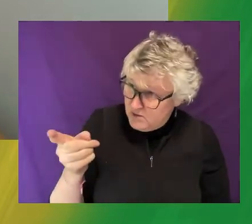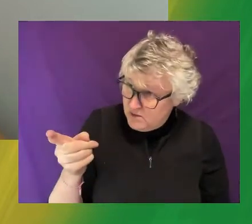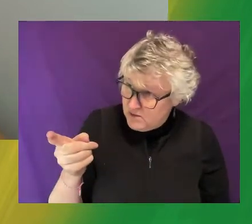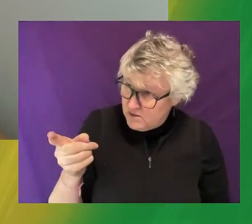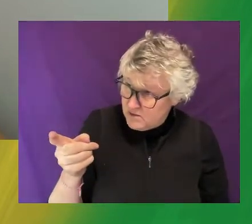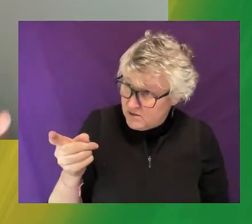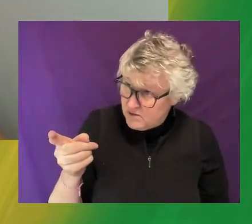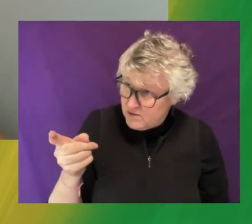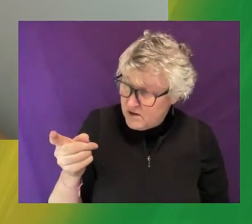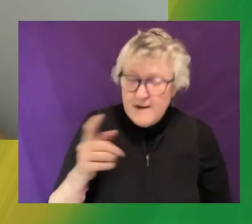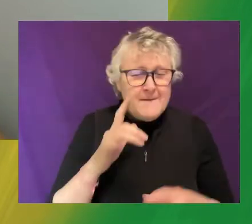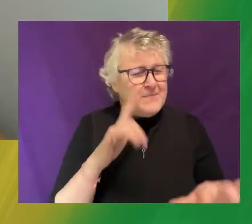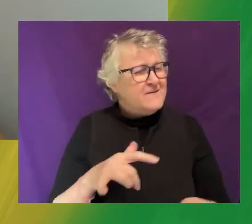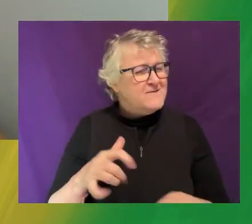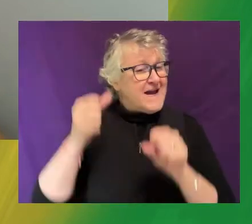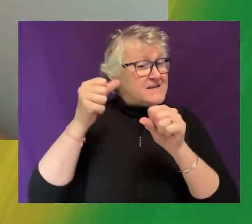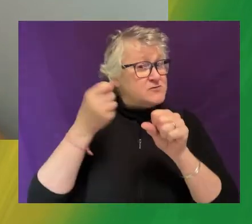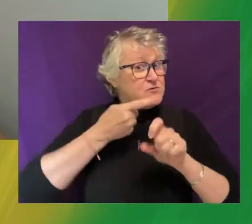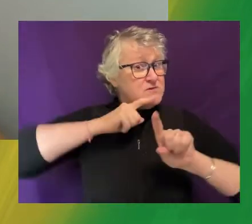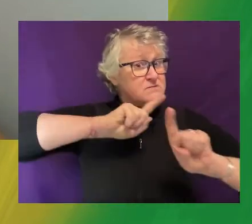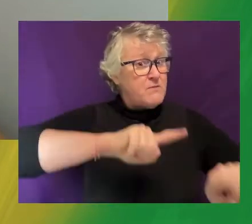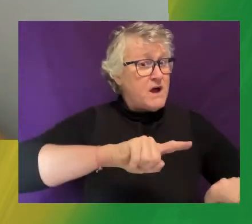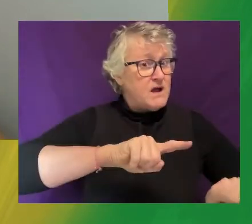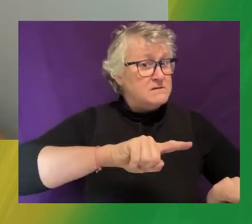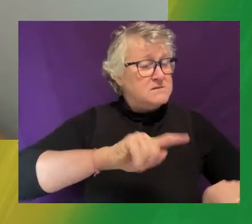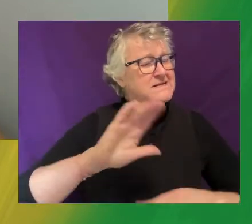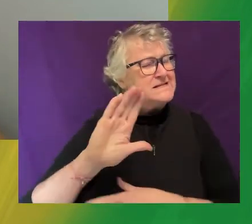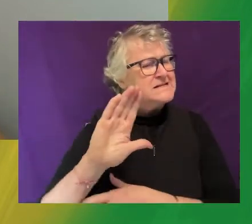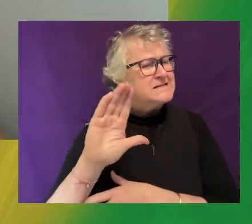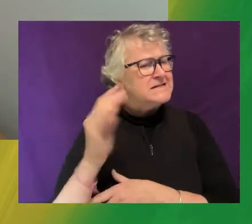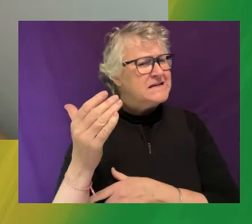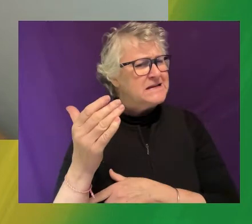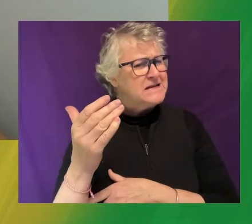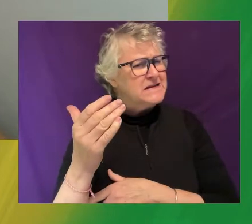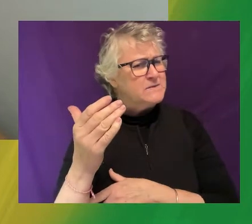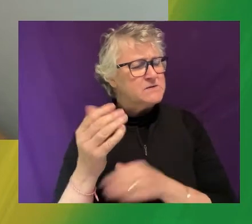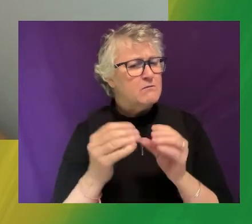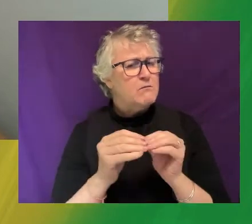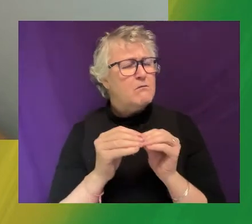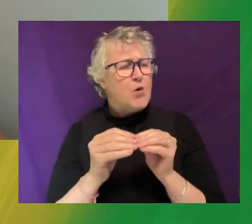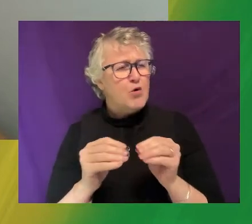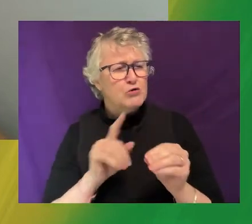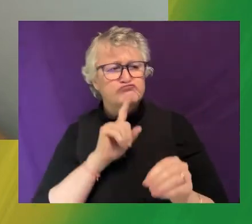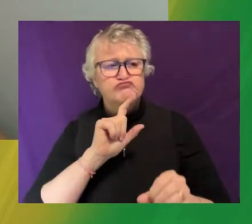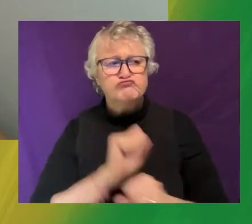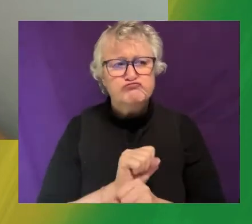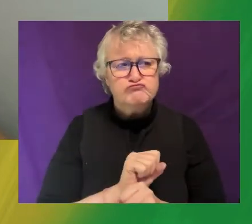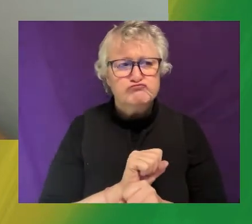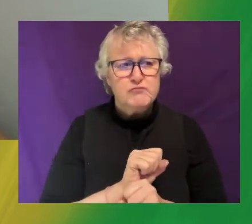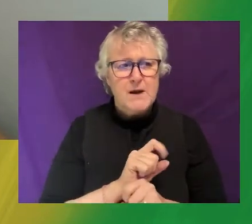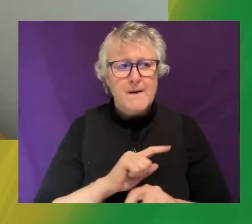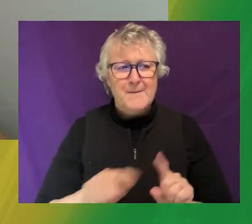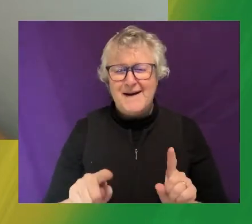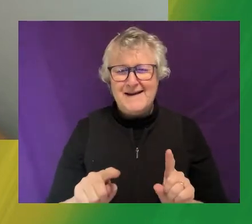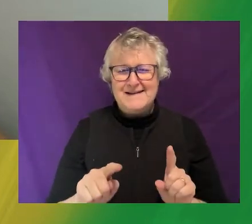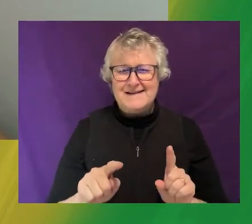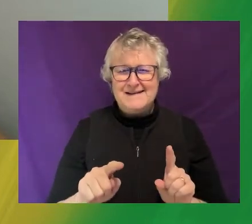more real it must seem. It's that second delay that may give it away that things aren't really A-okay.